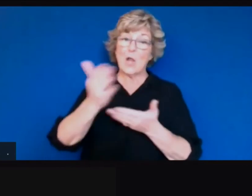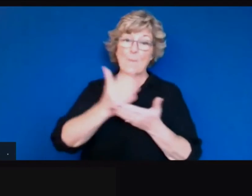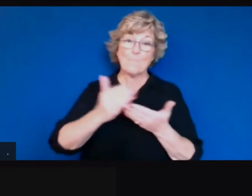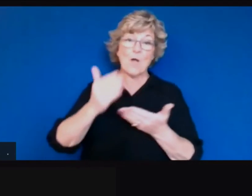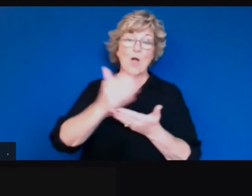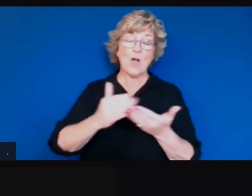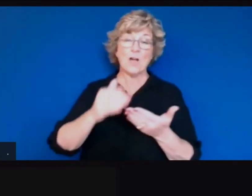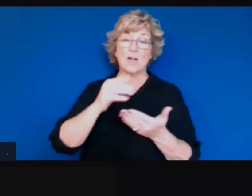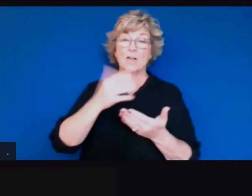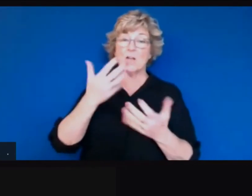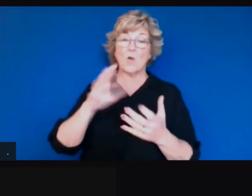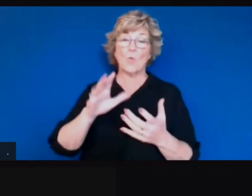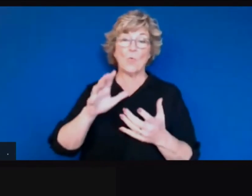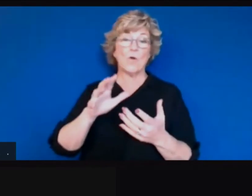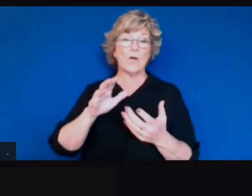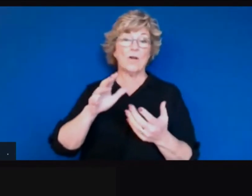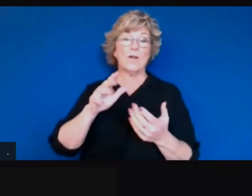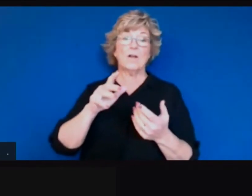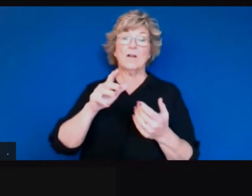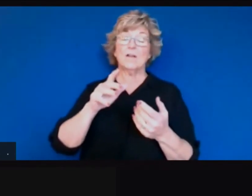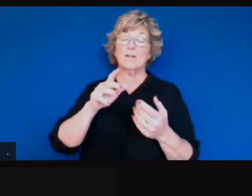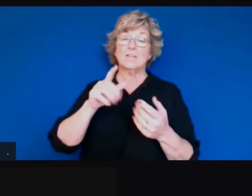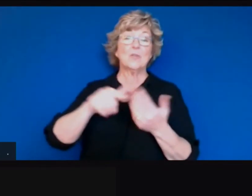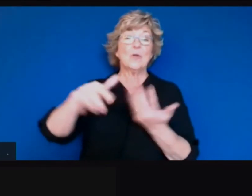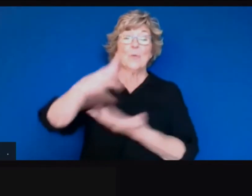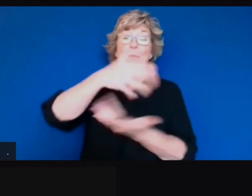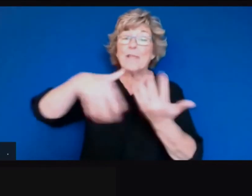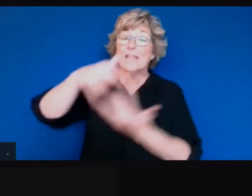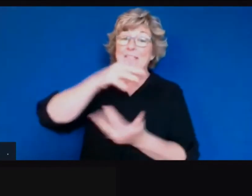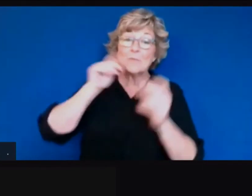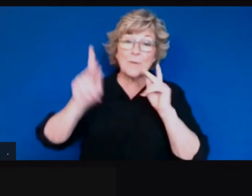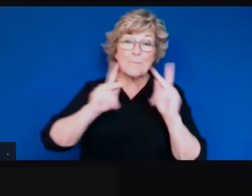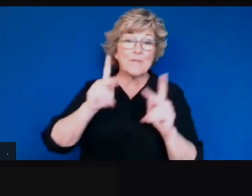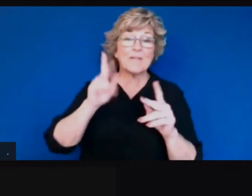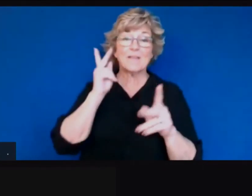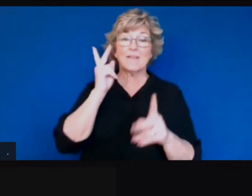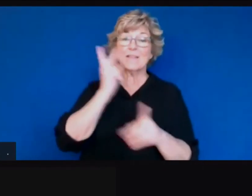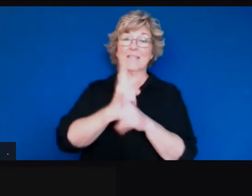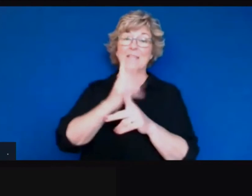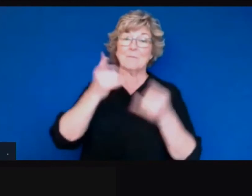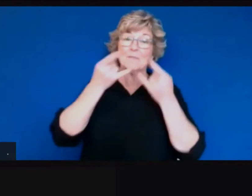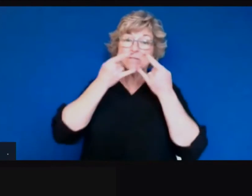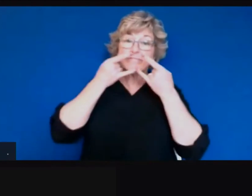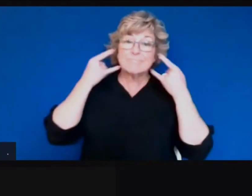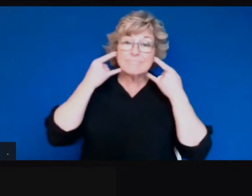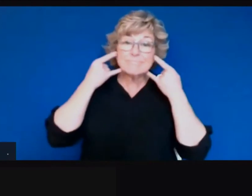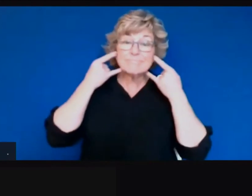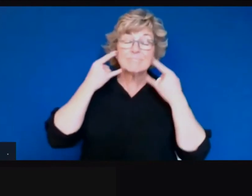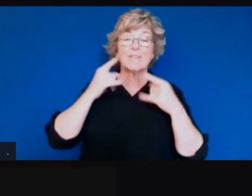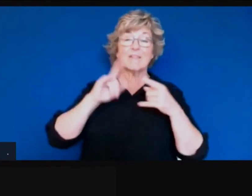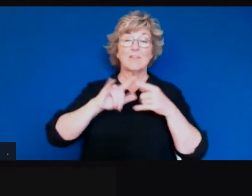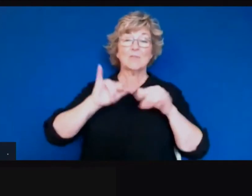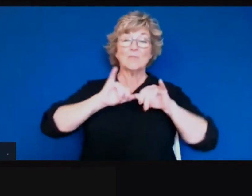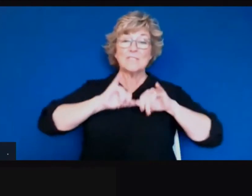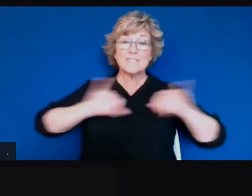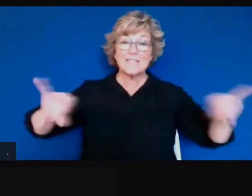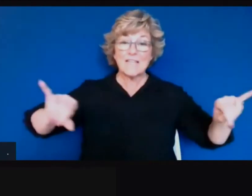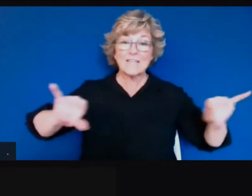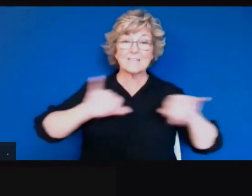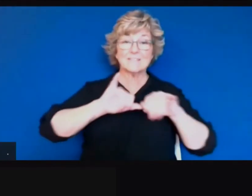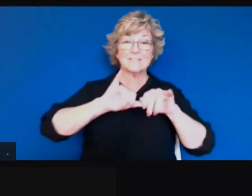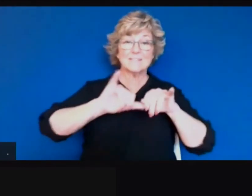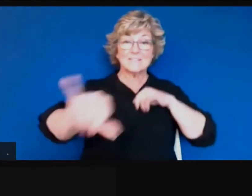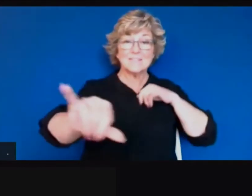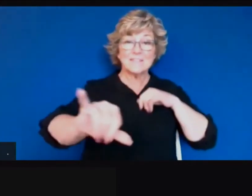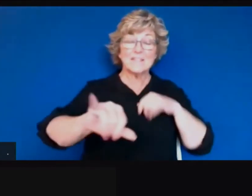not mix, keep our face covering on, reduce the likelihood that we either transmit COVID or ourselves